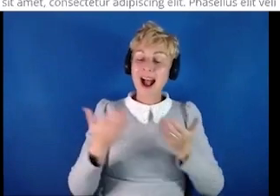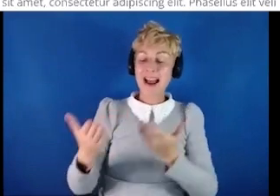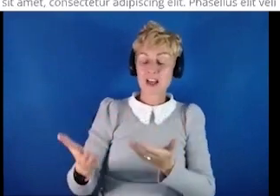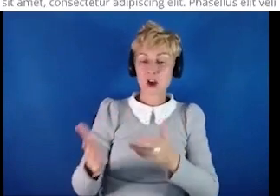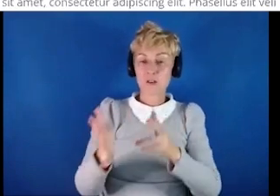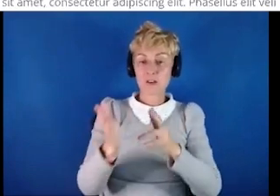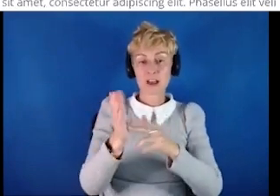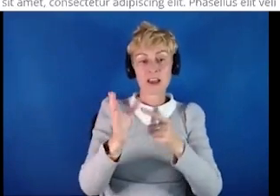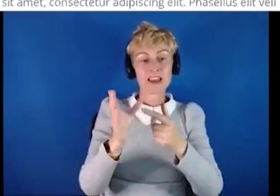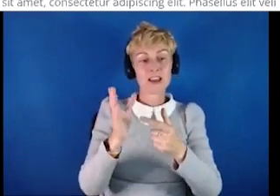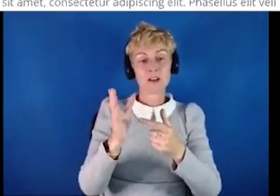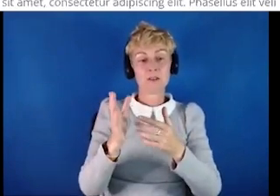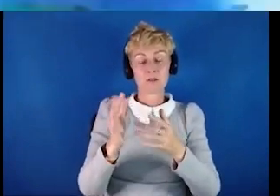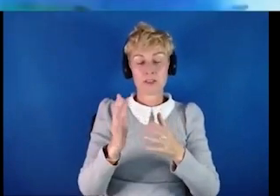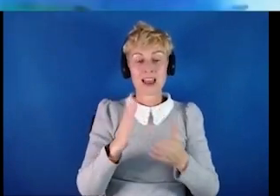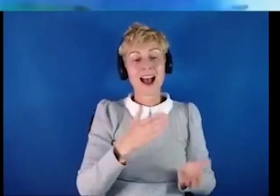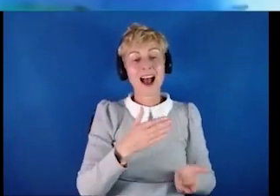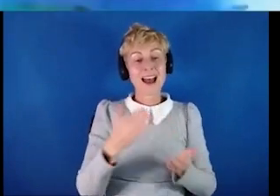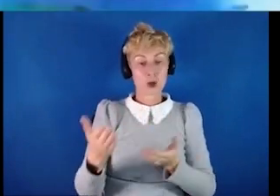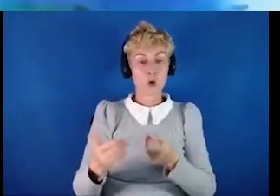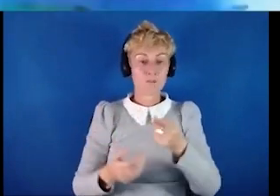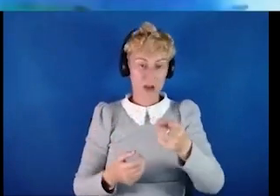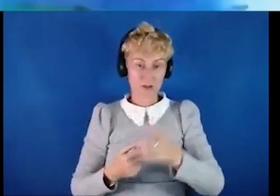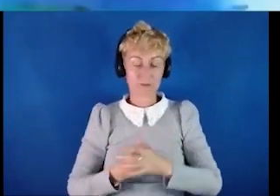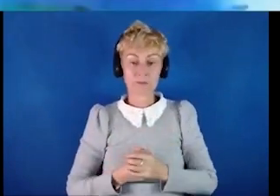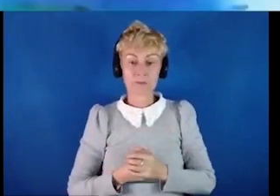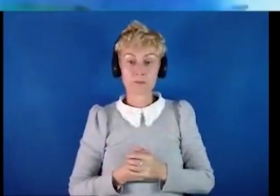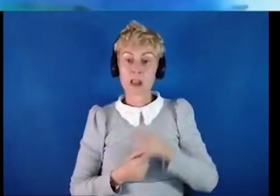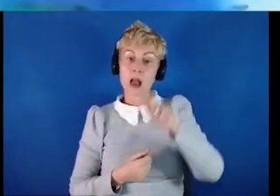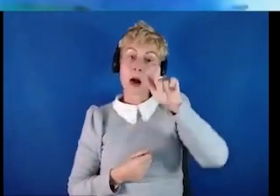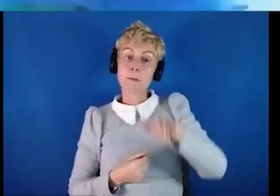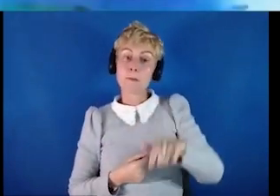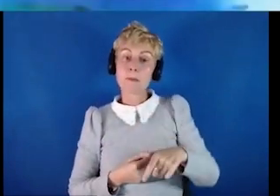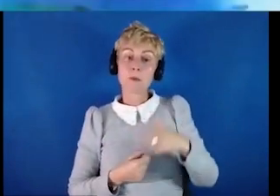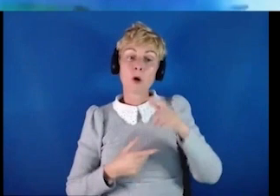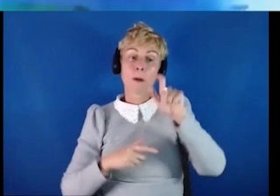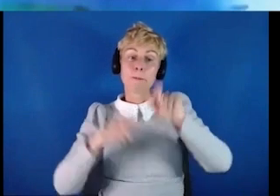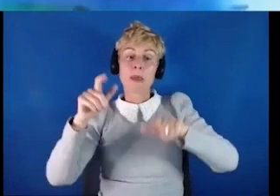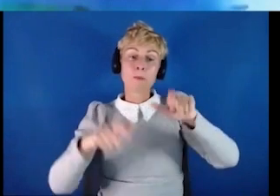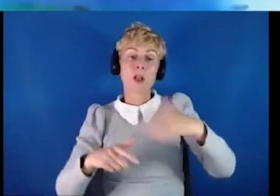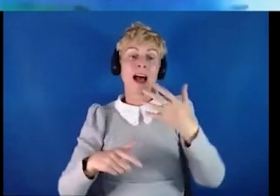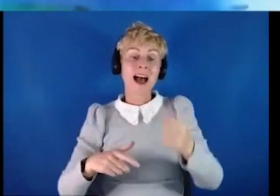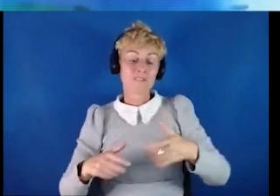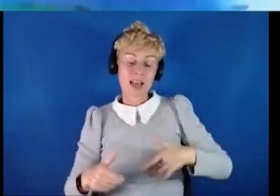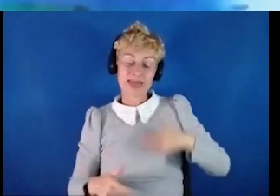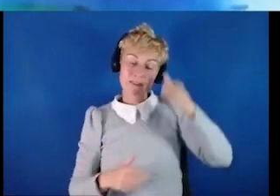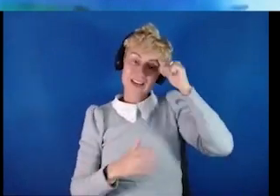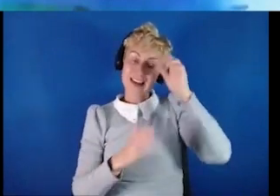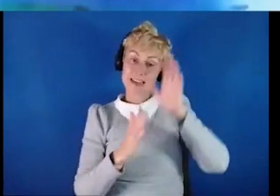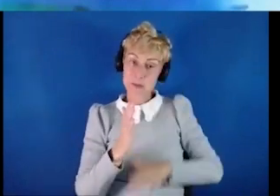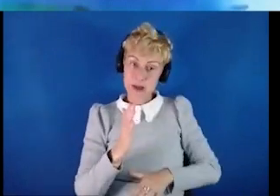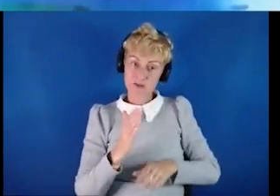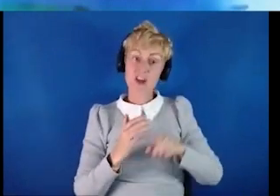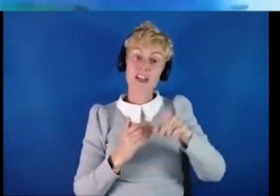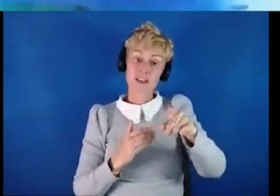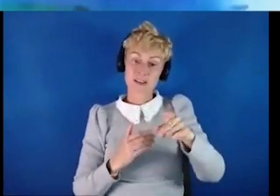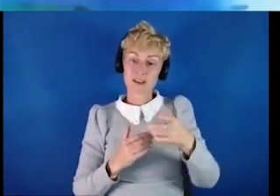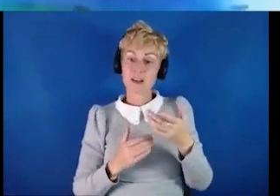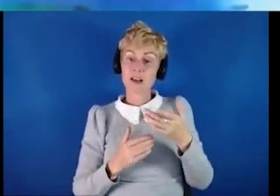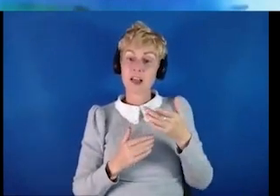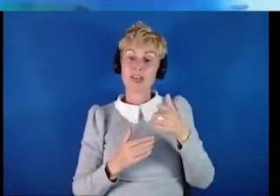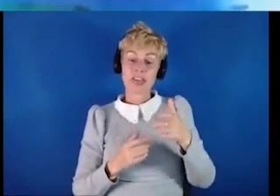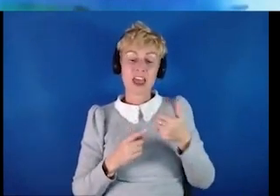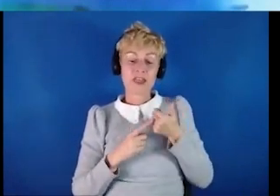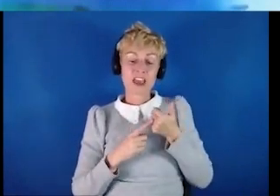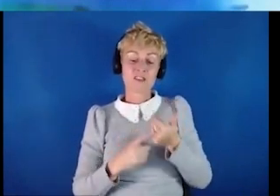next slide very briefly before taking it down, to Sonia Thompson and Rick Burgess, both members of the Lived Experience